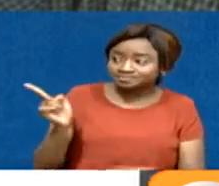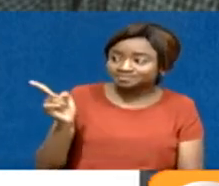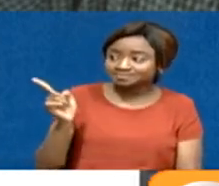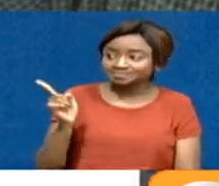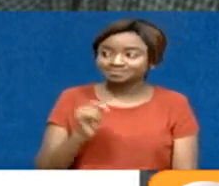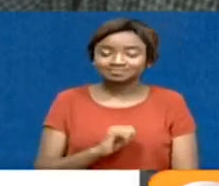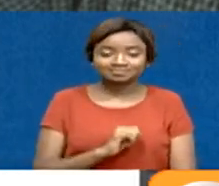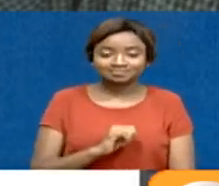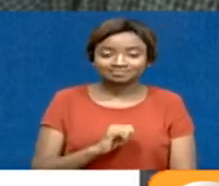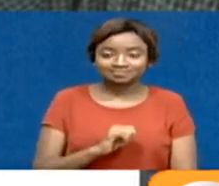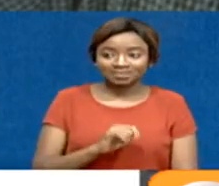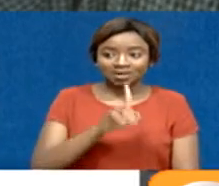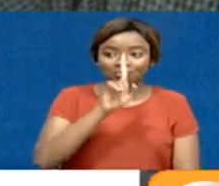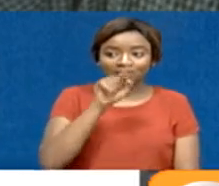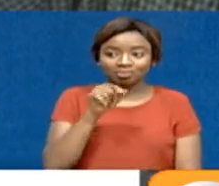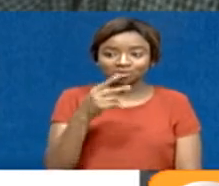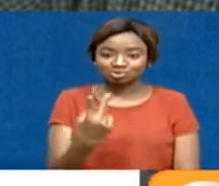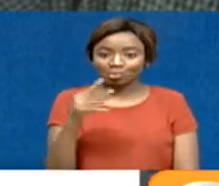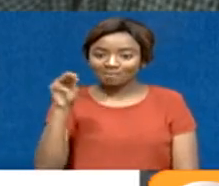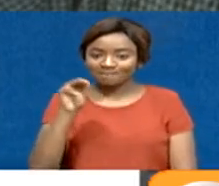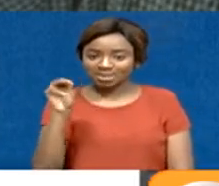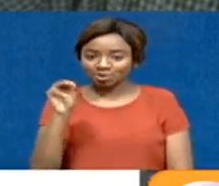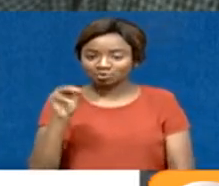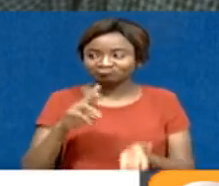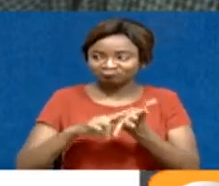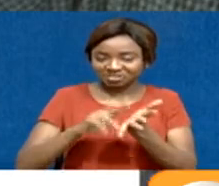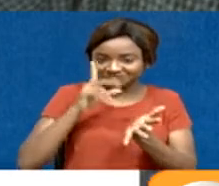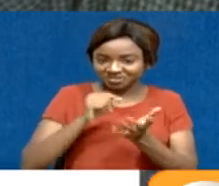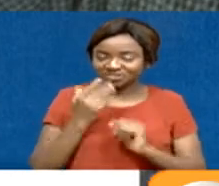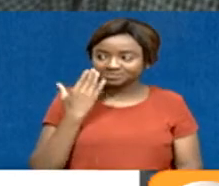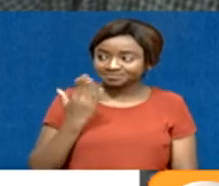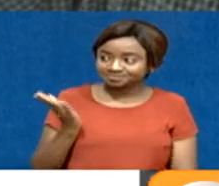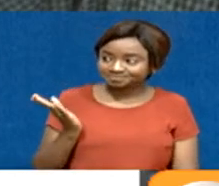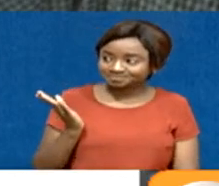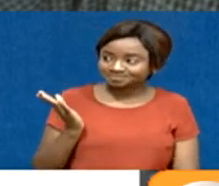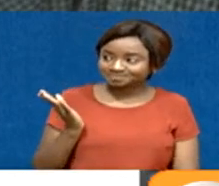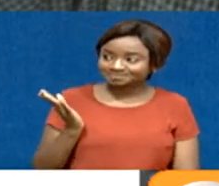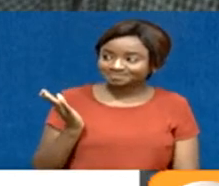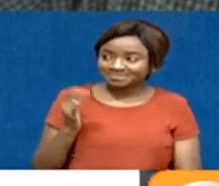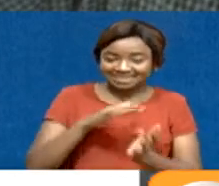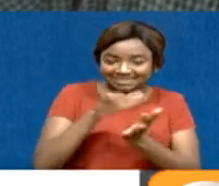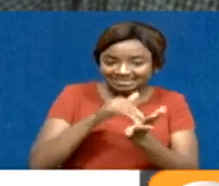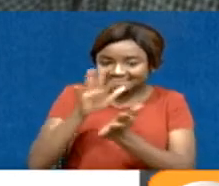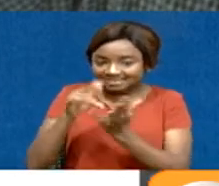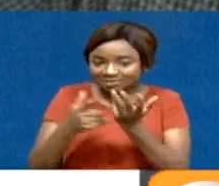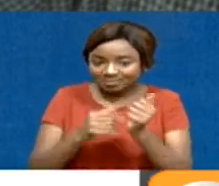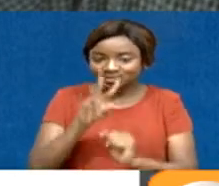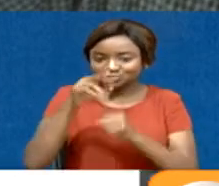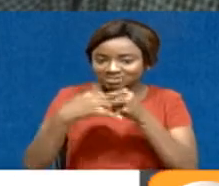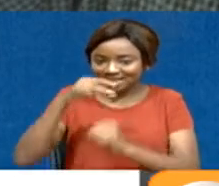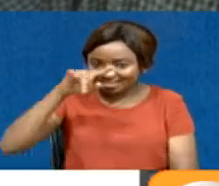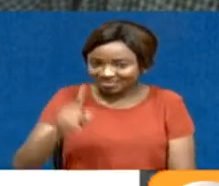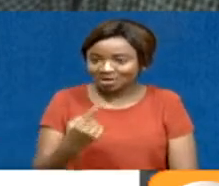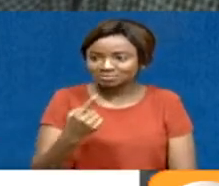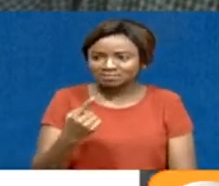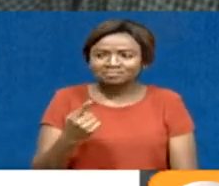Council registered 1.2 million candidates in over 28,000 KCPE examination centers for 2021. This